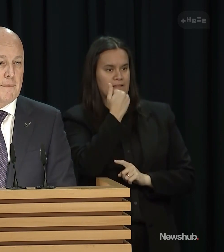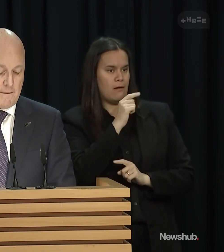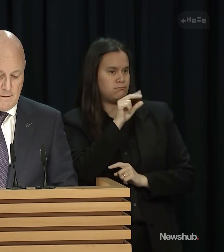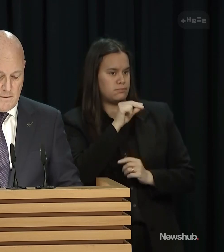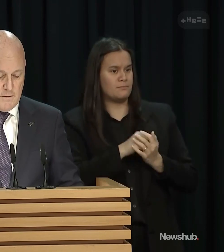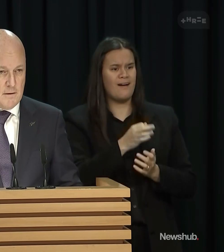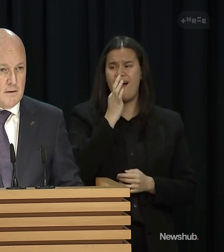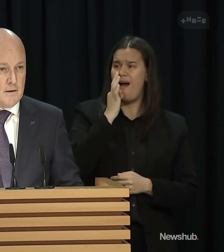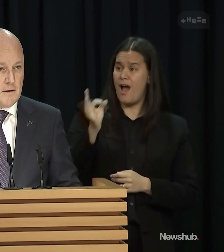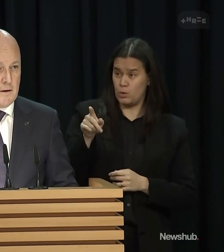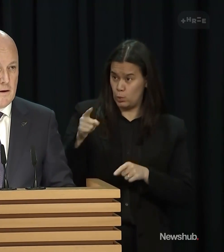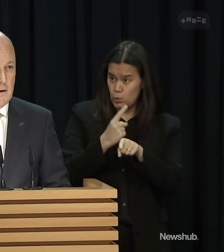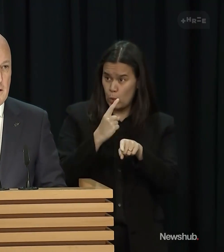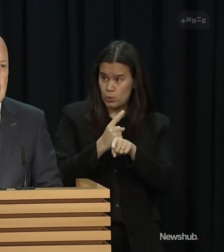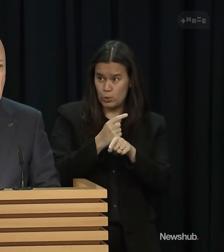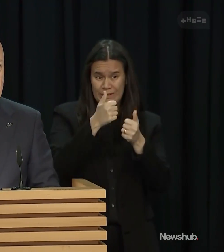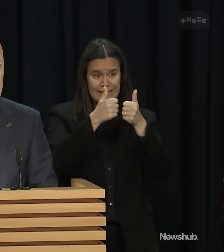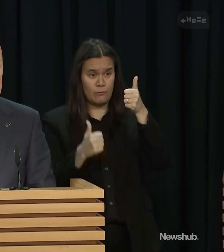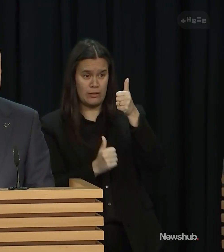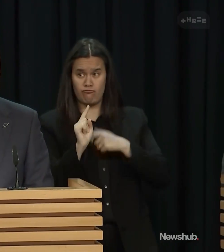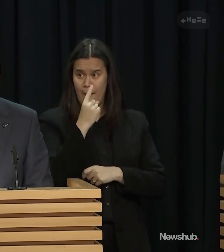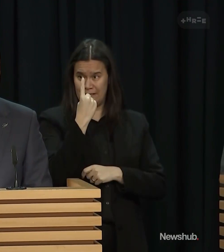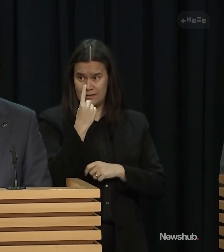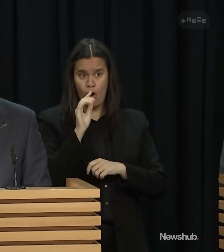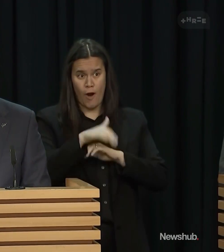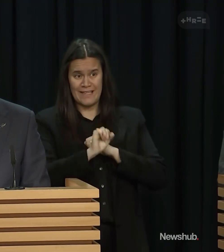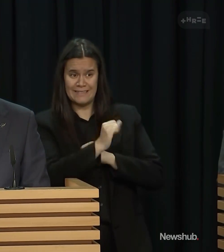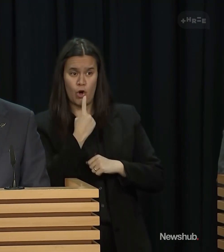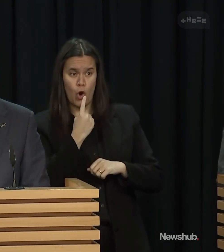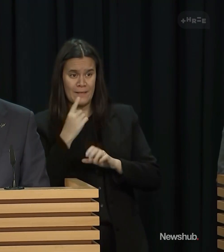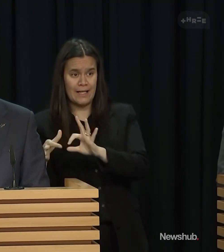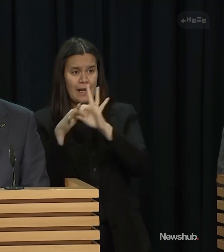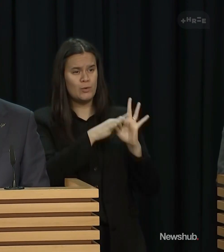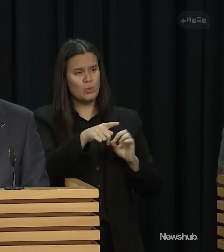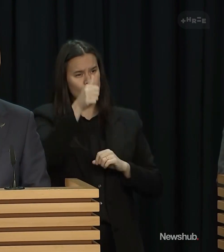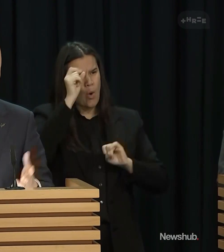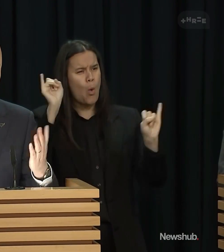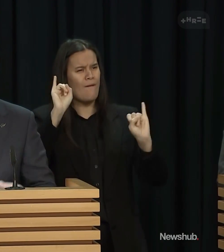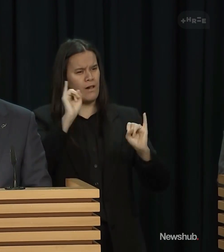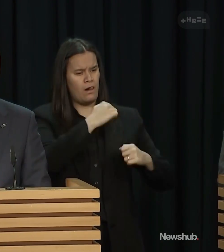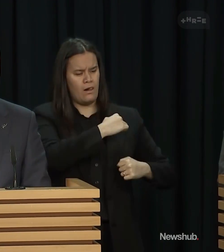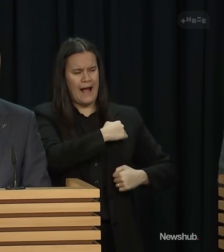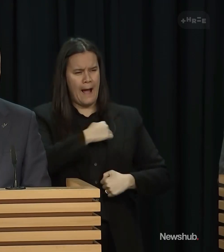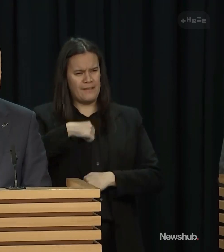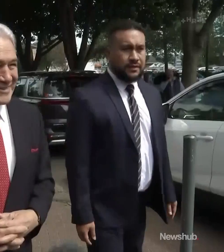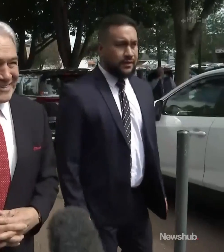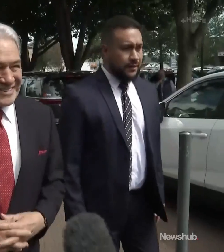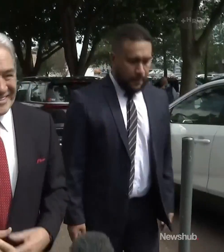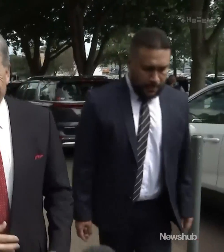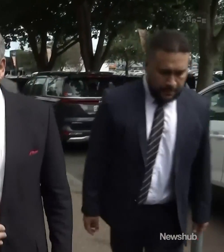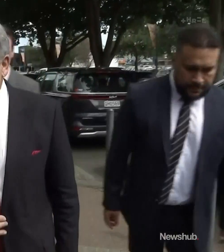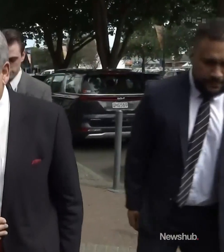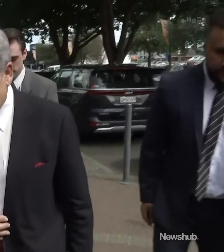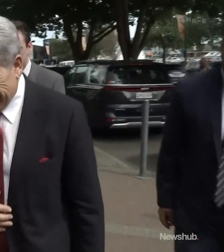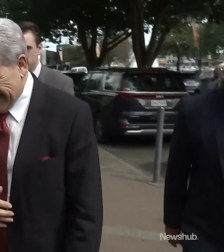Peters about the comments he made yesterday about Nazi Germany? No, I haven't had a chance to do so, but I do. We talk regularly, and I plan to talk to him about it. The Prime